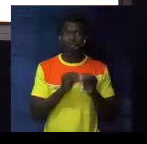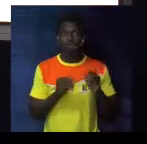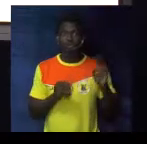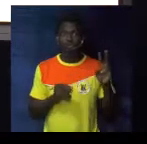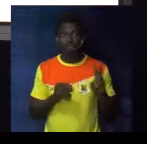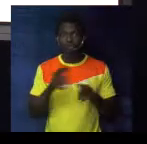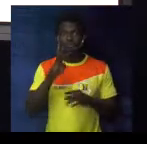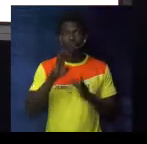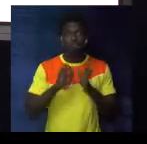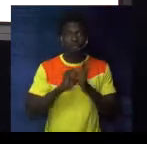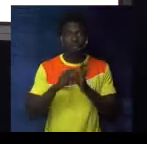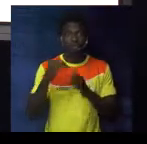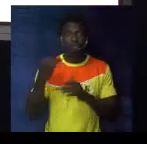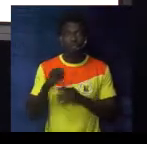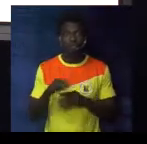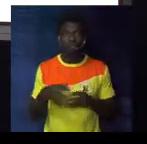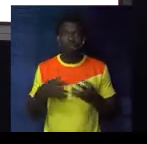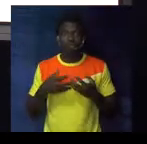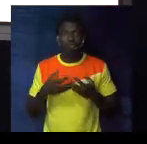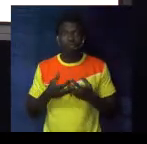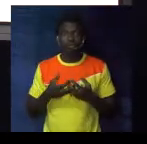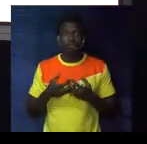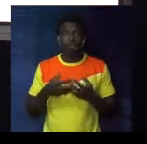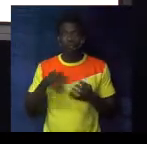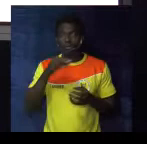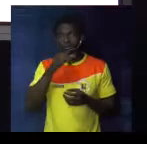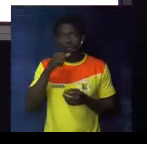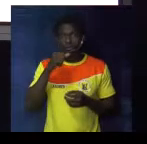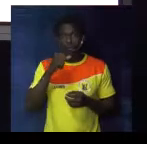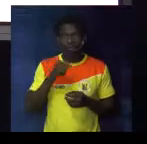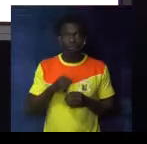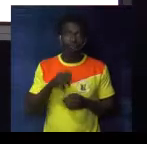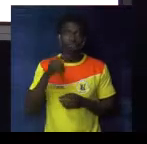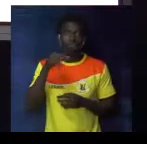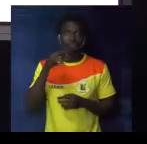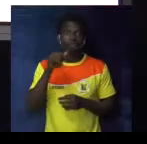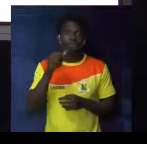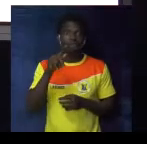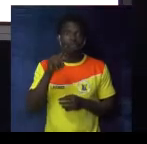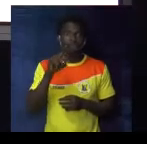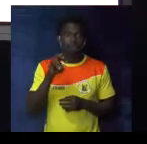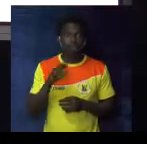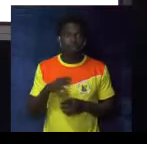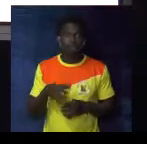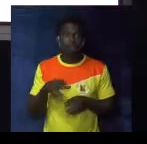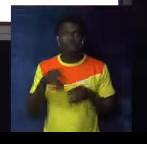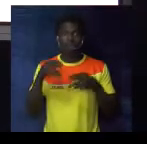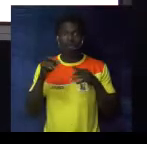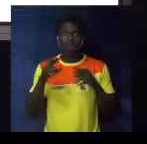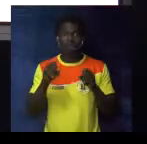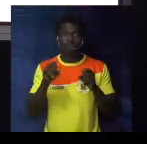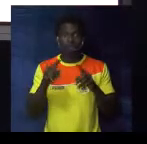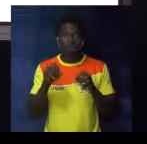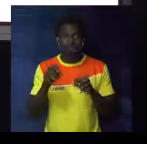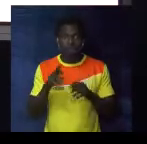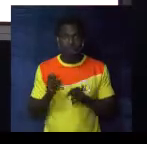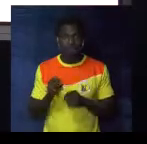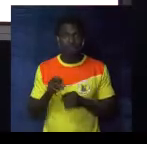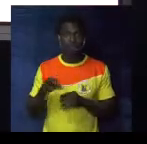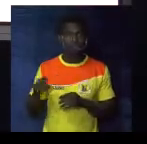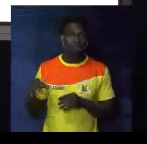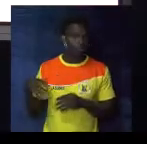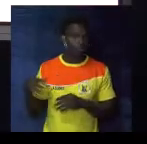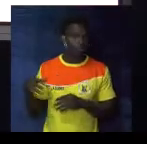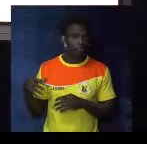4 examples of agricultural machines: tractors, harvesters, sprinkler, incubator, and so on.